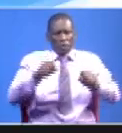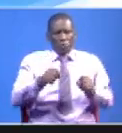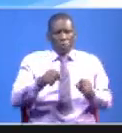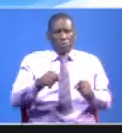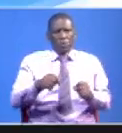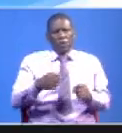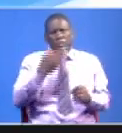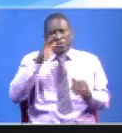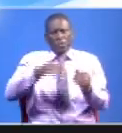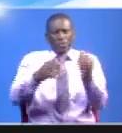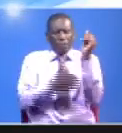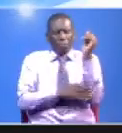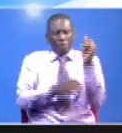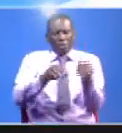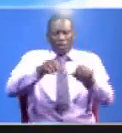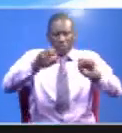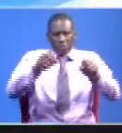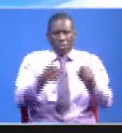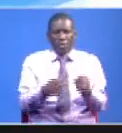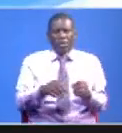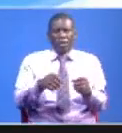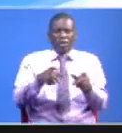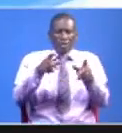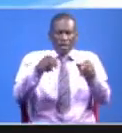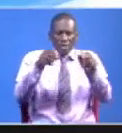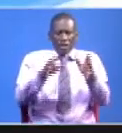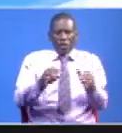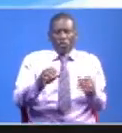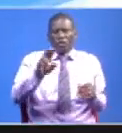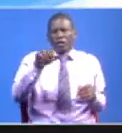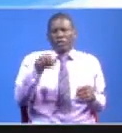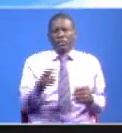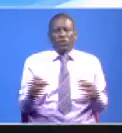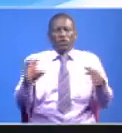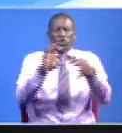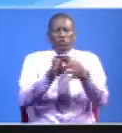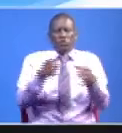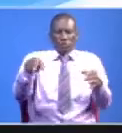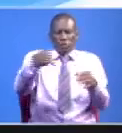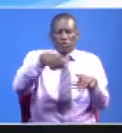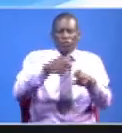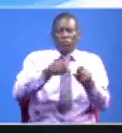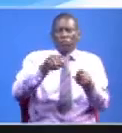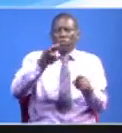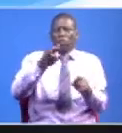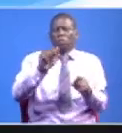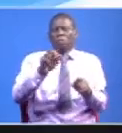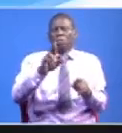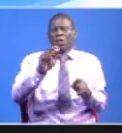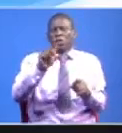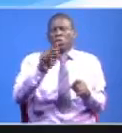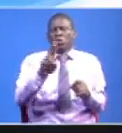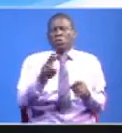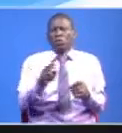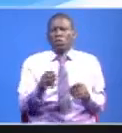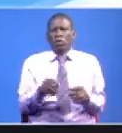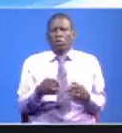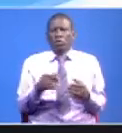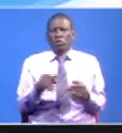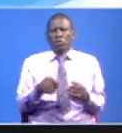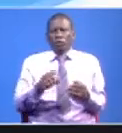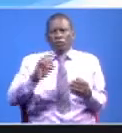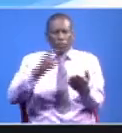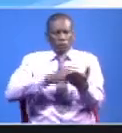deal. NMG's sustainability editor Zainab Ondati now joins us live from Baku for the latest. Zainab, week one